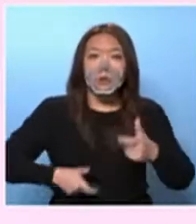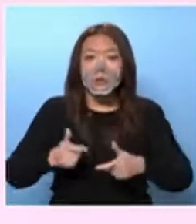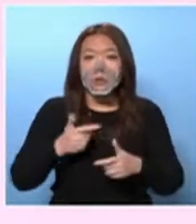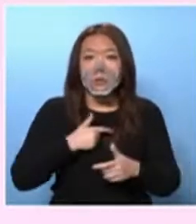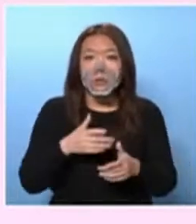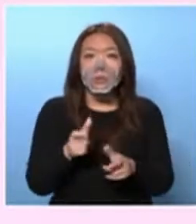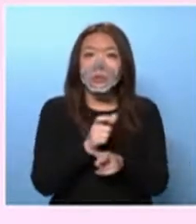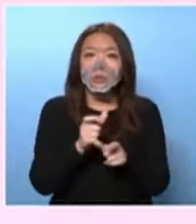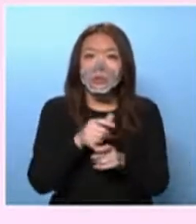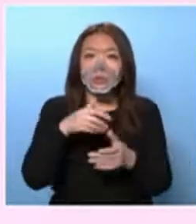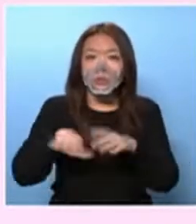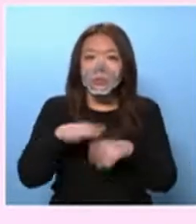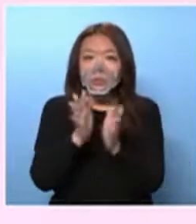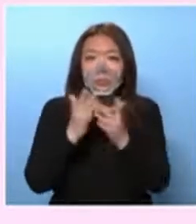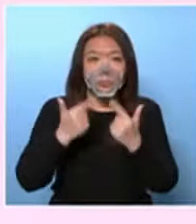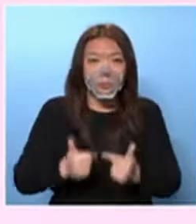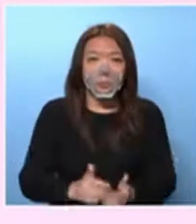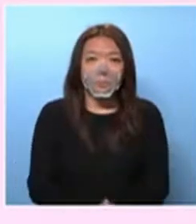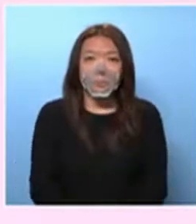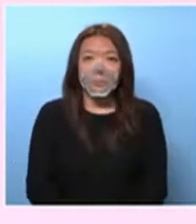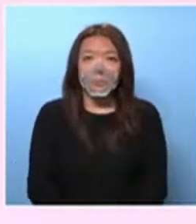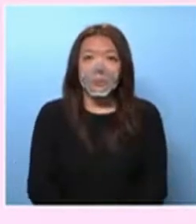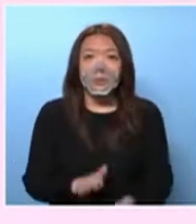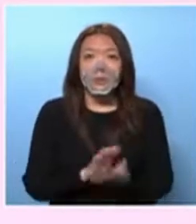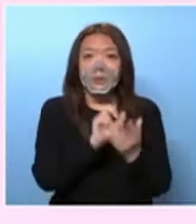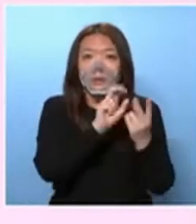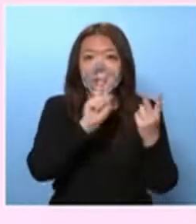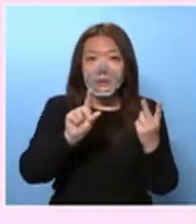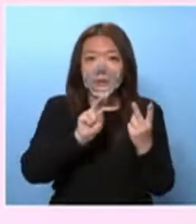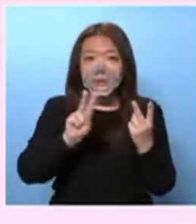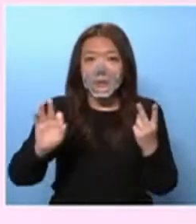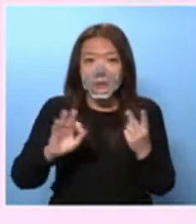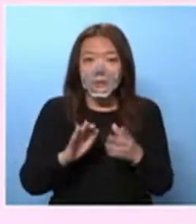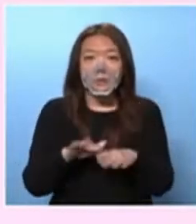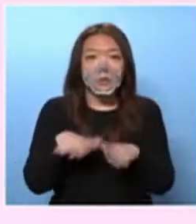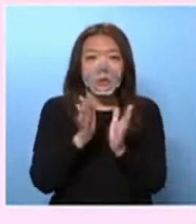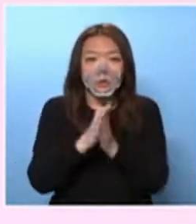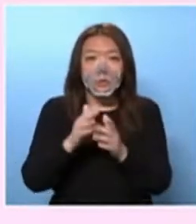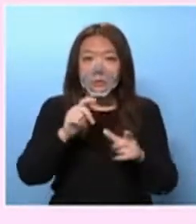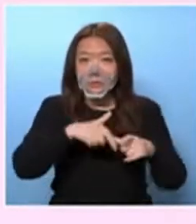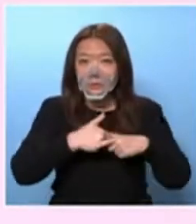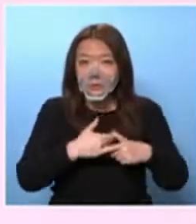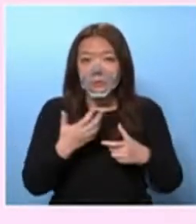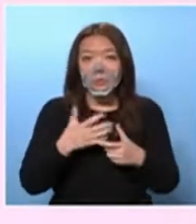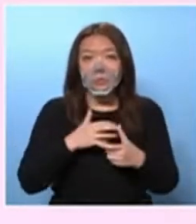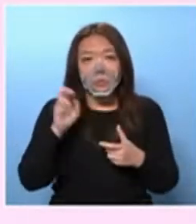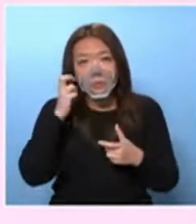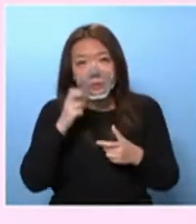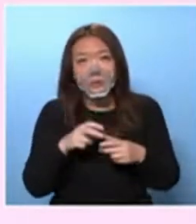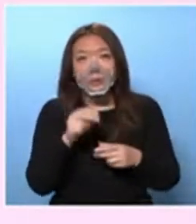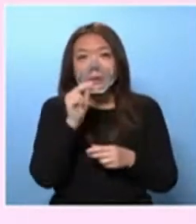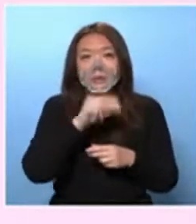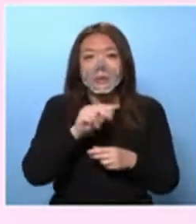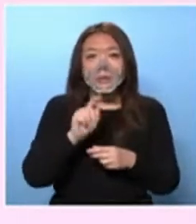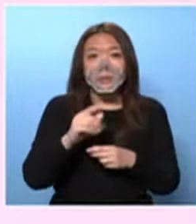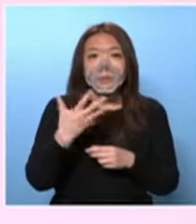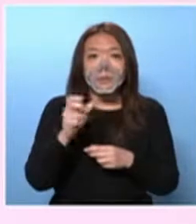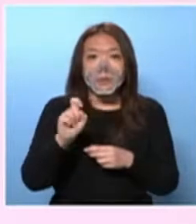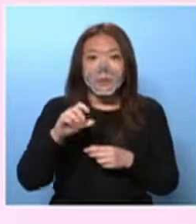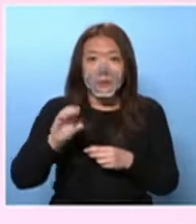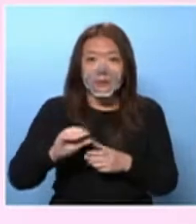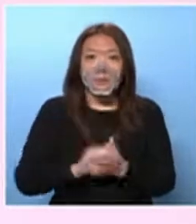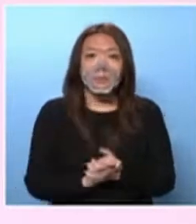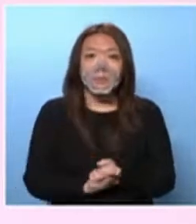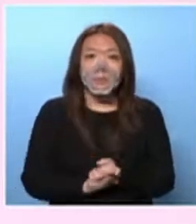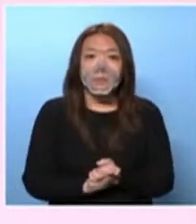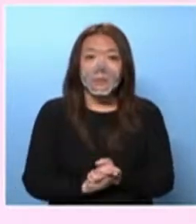billion. I will ensure that adequate resources are provided to fully support the launch of these initiatives. Total government revenue for year